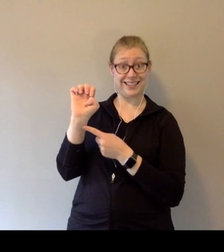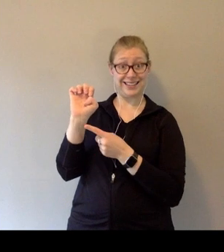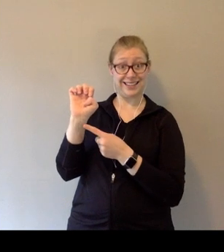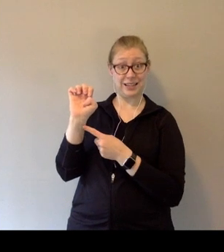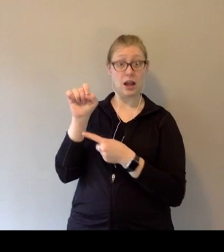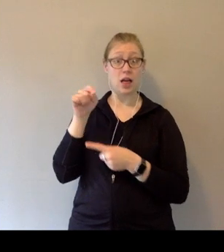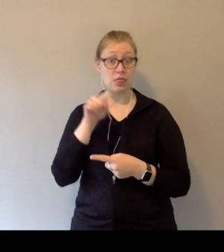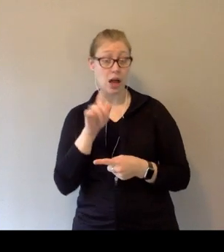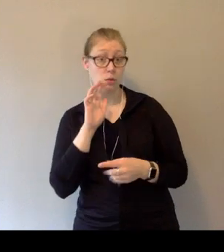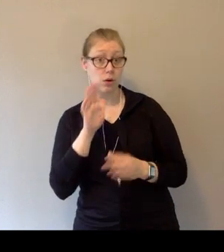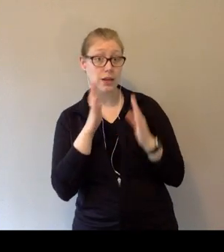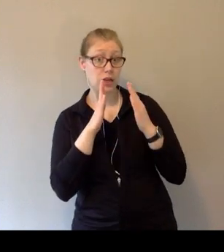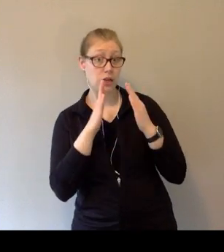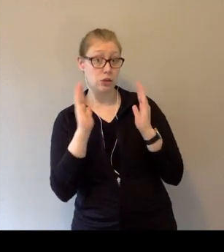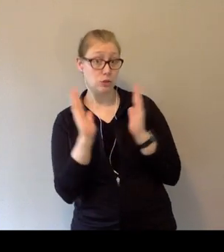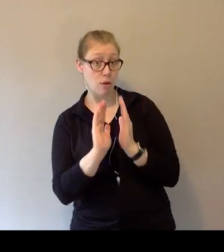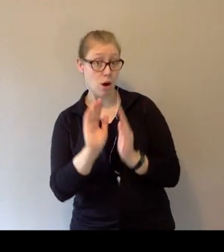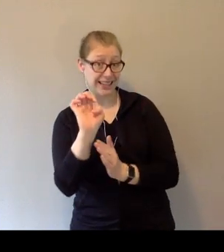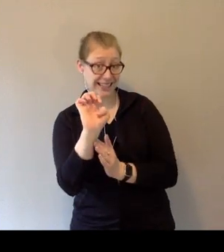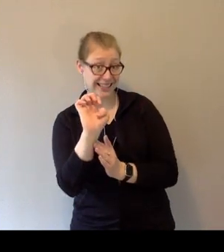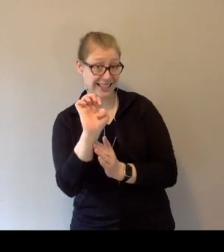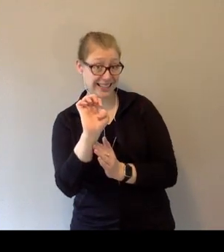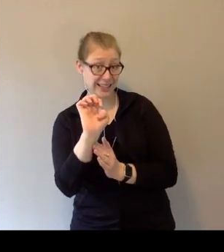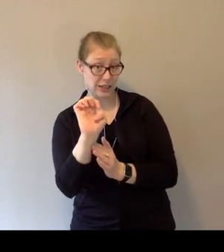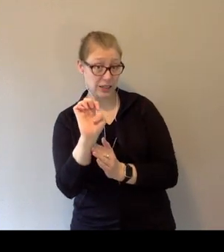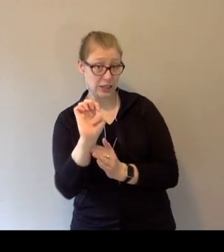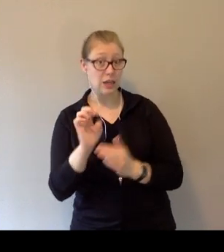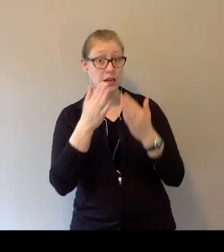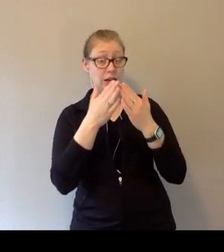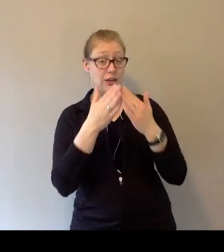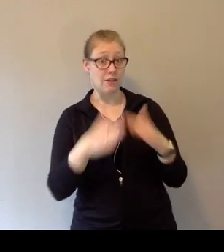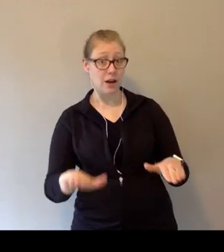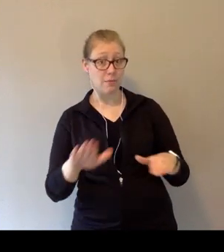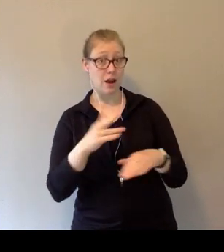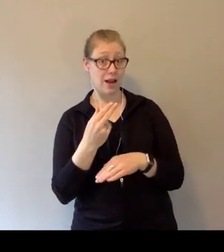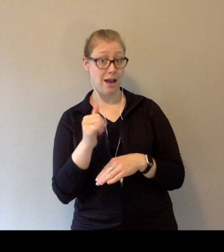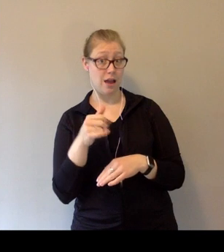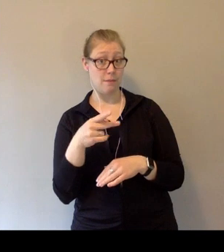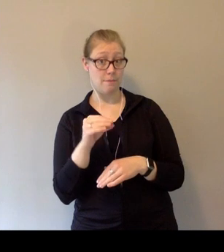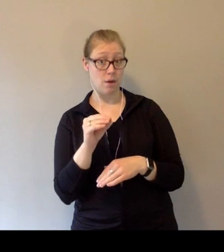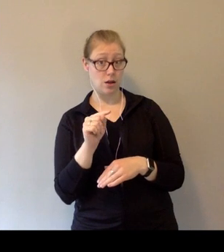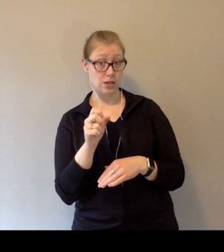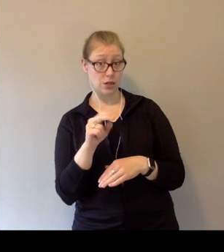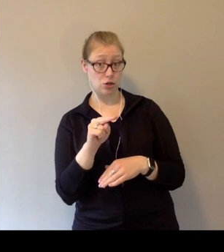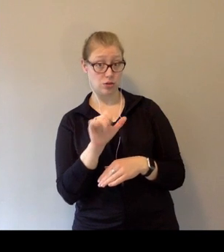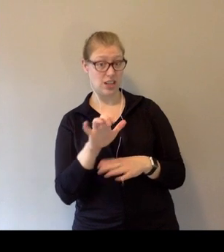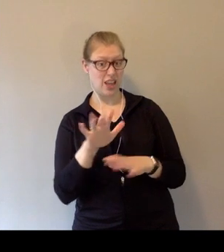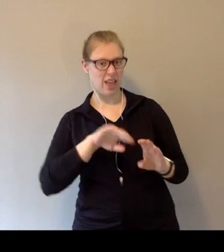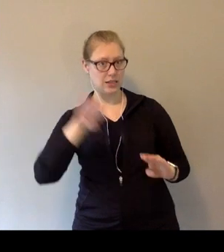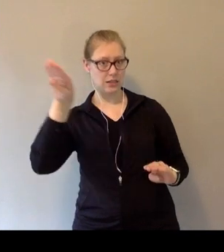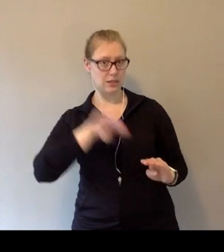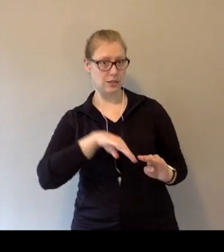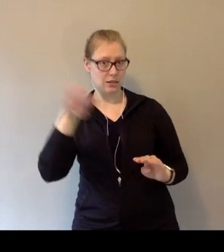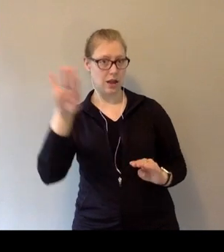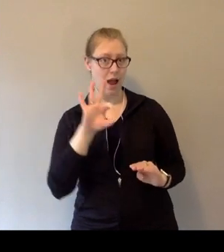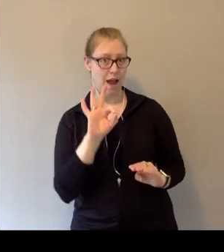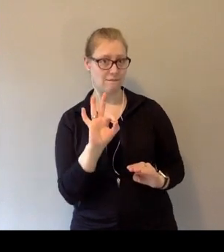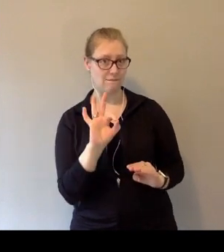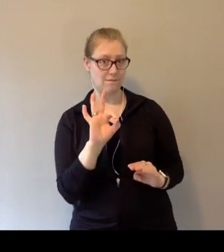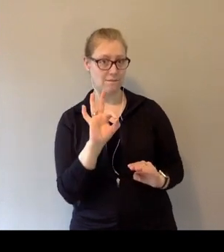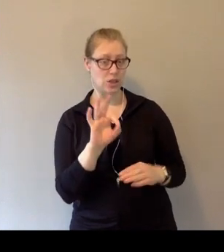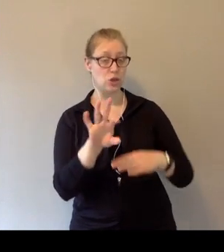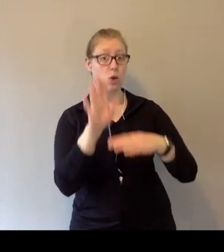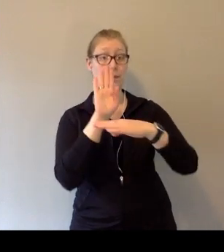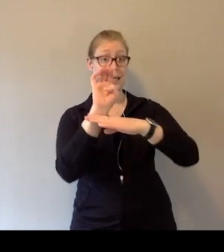divided by the hypotenuse, which is F. And so that would be that ratio. Now, on the other hand, if I was looking